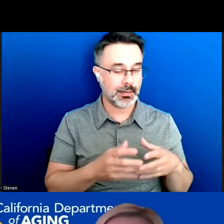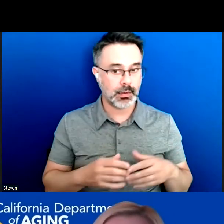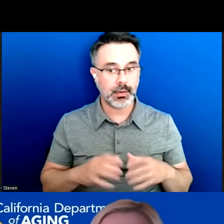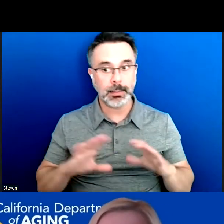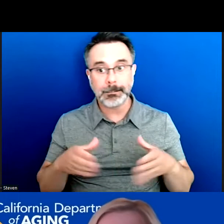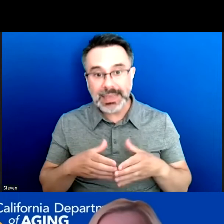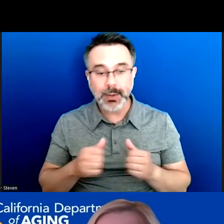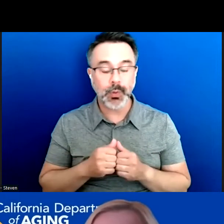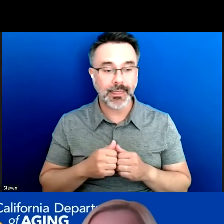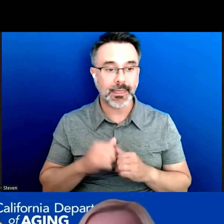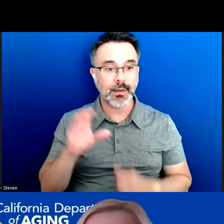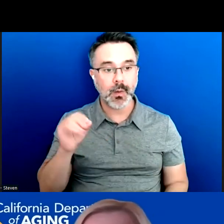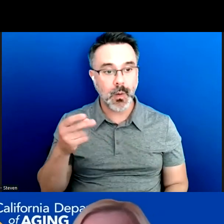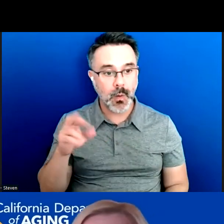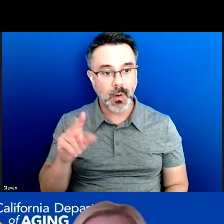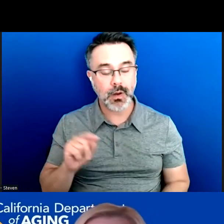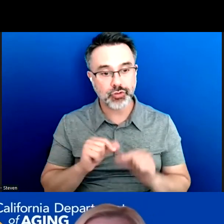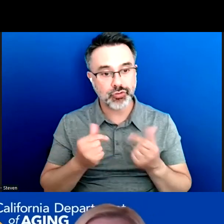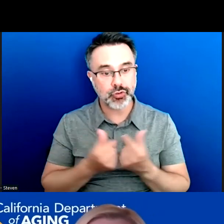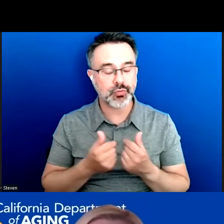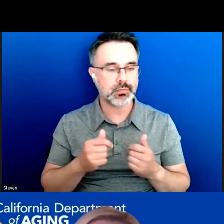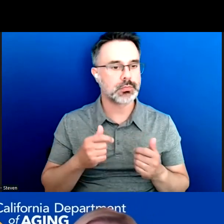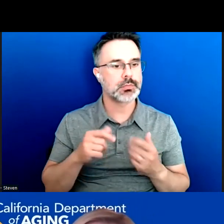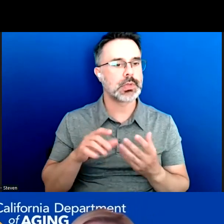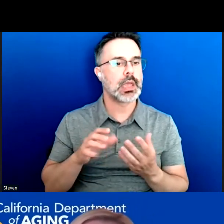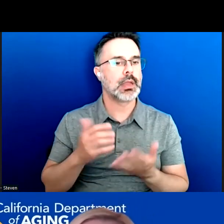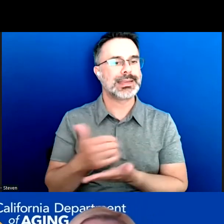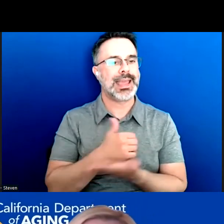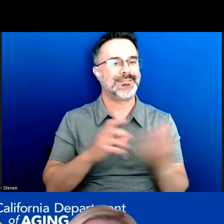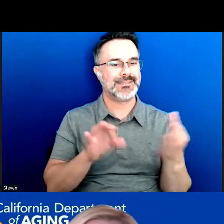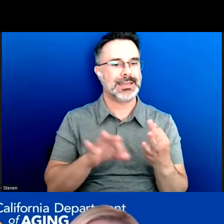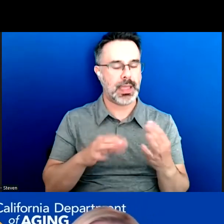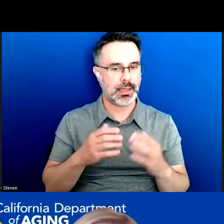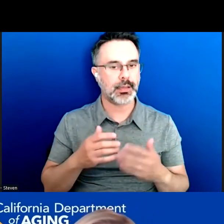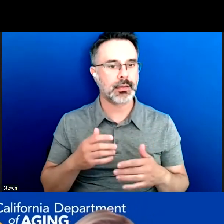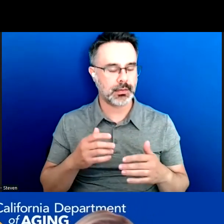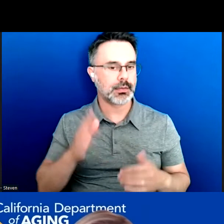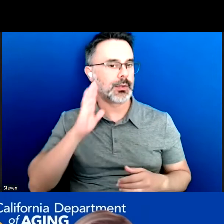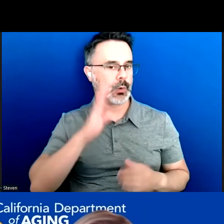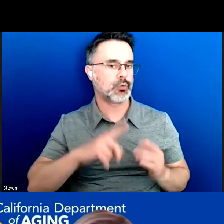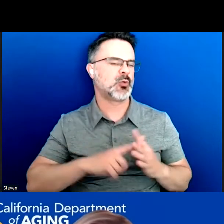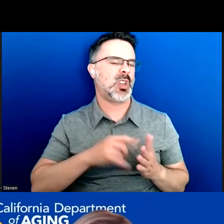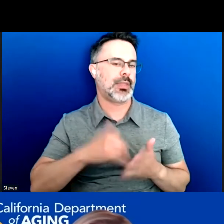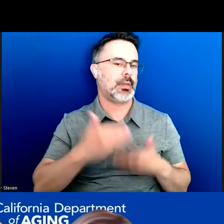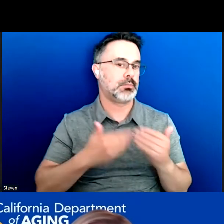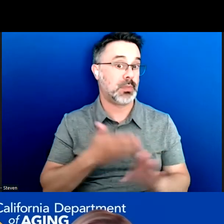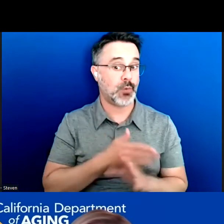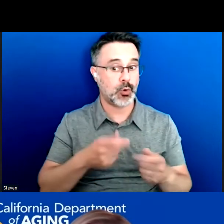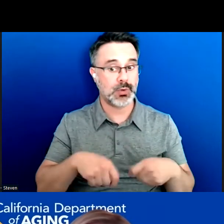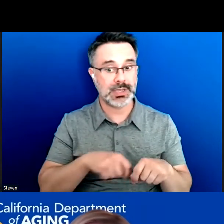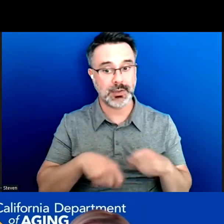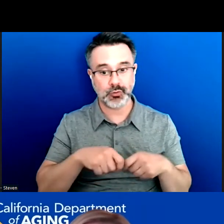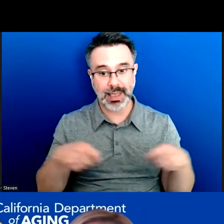a poll starting to ask for feedback from this group before we wrap today. And next